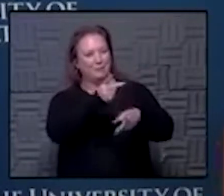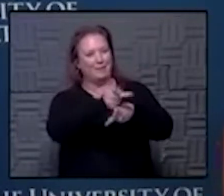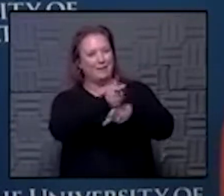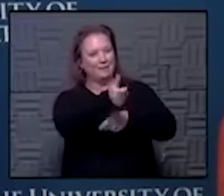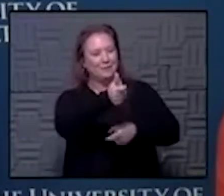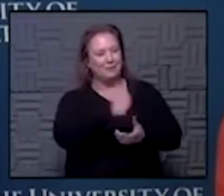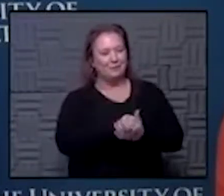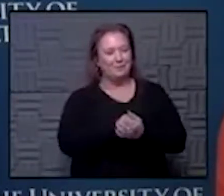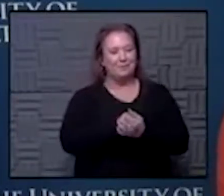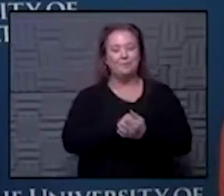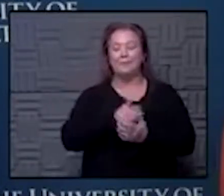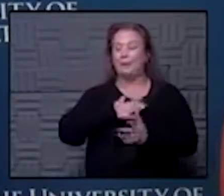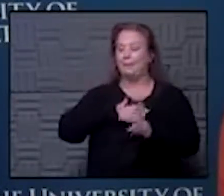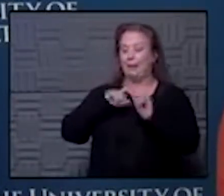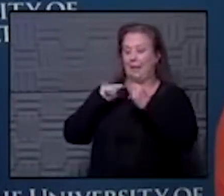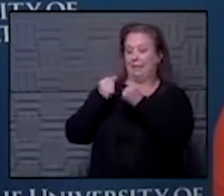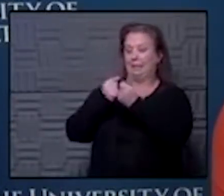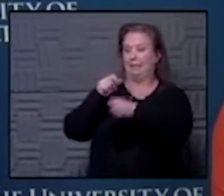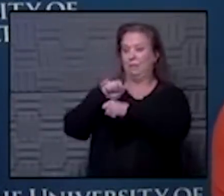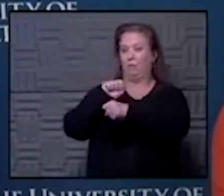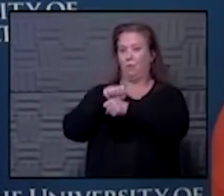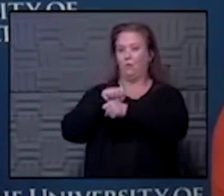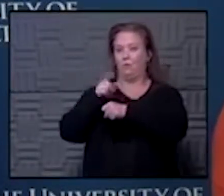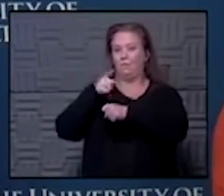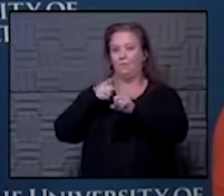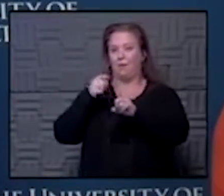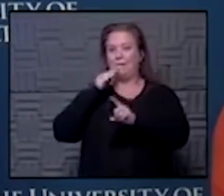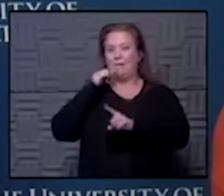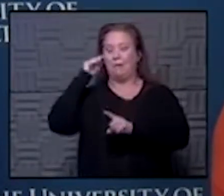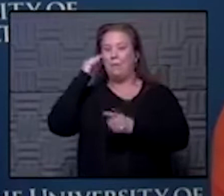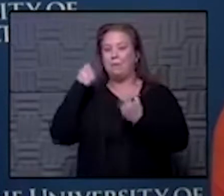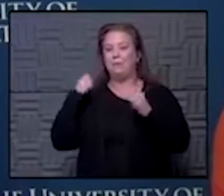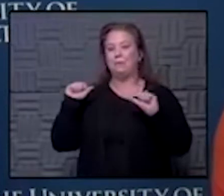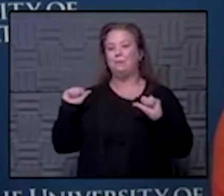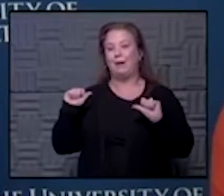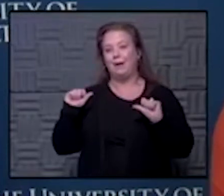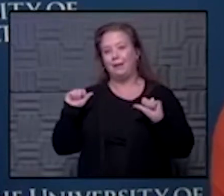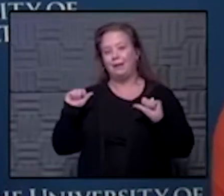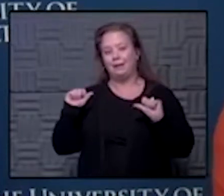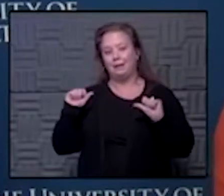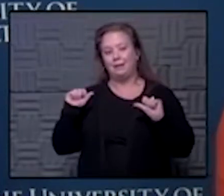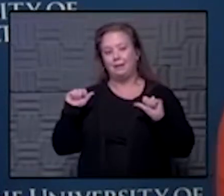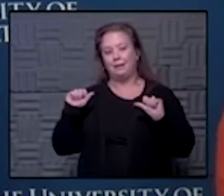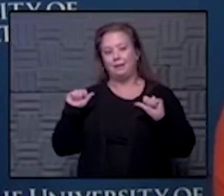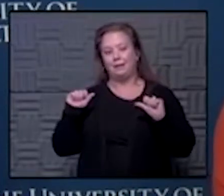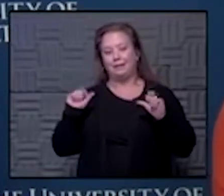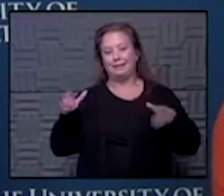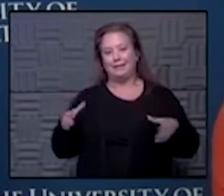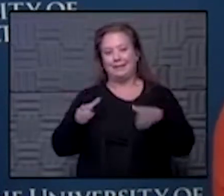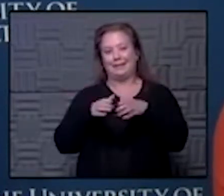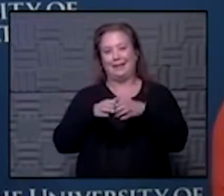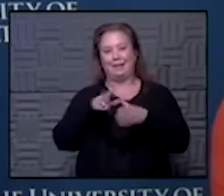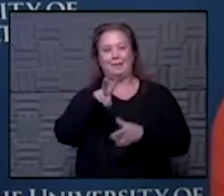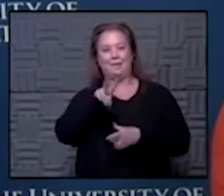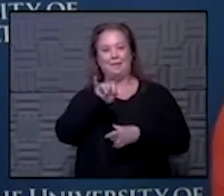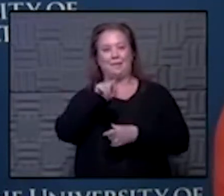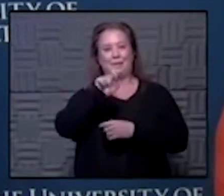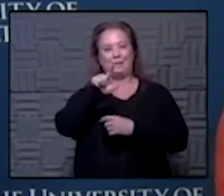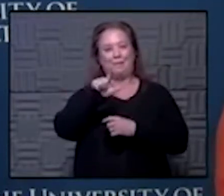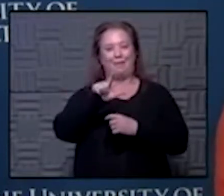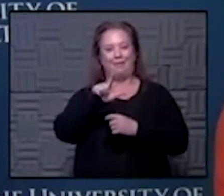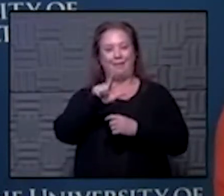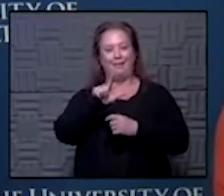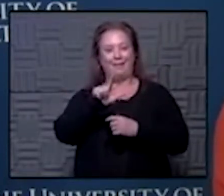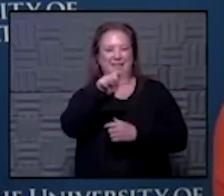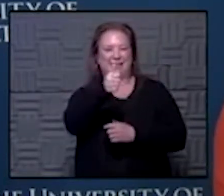a lot of my team work remotely, so we try and do like get-togethers virtually, even for